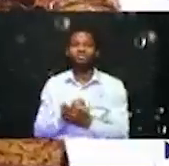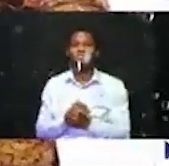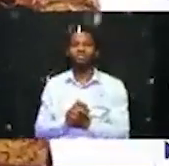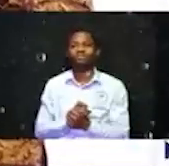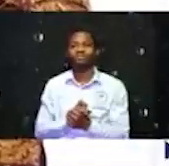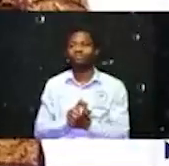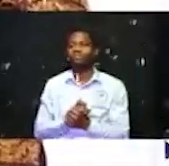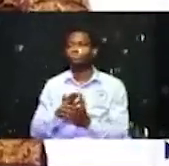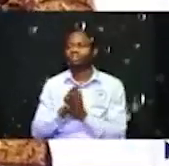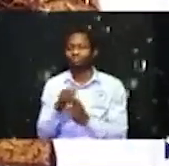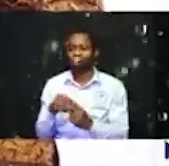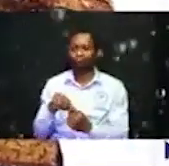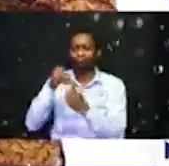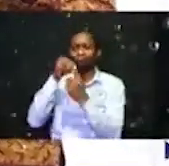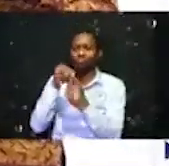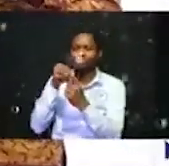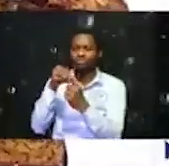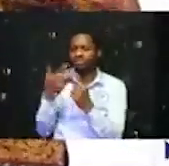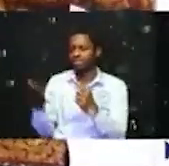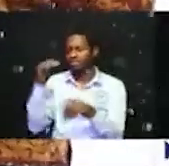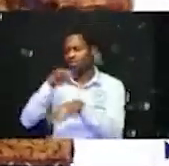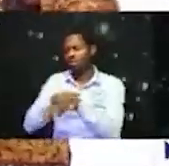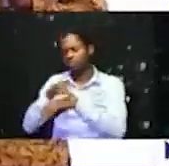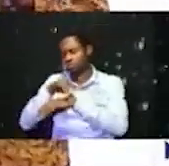as a unique entity on earth.